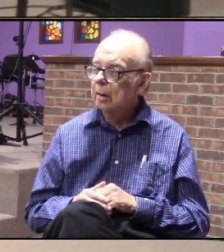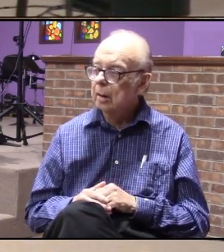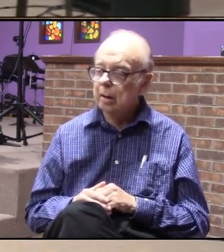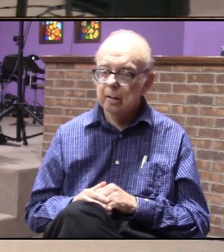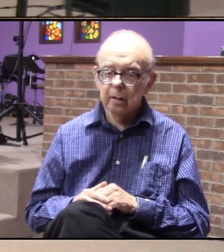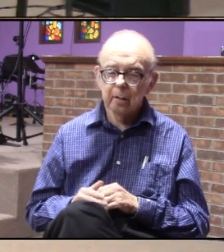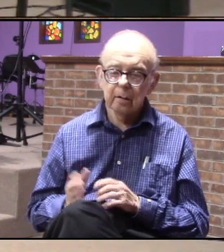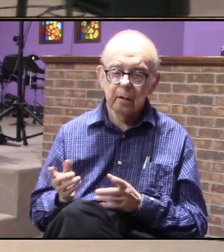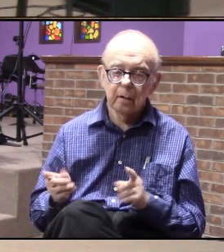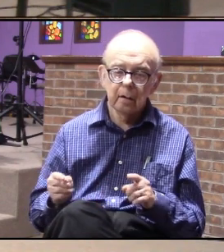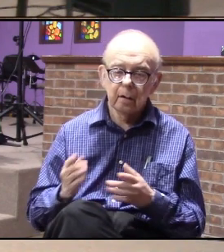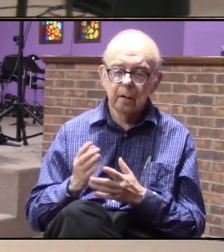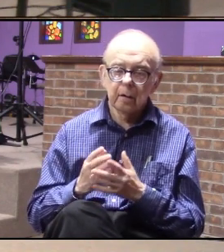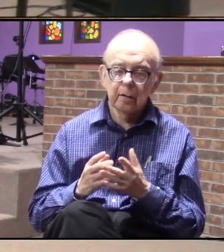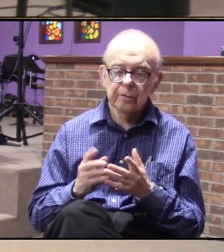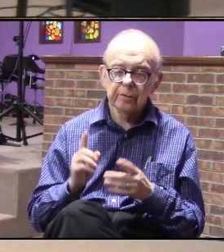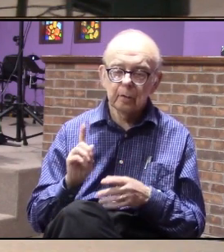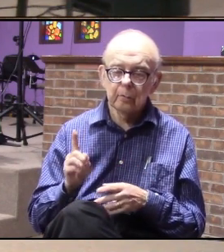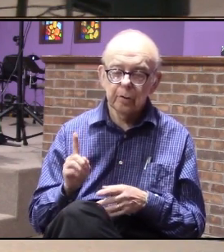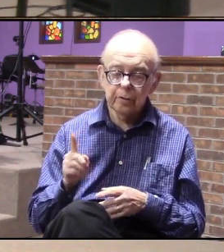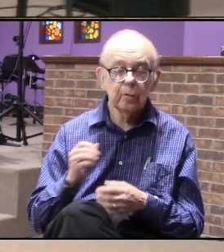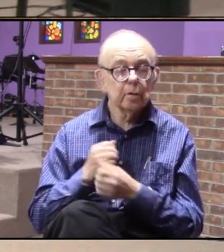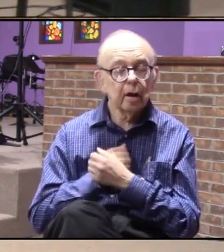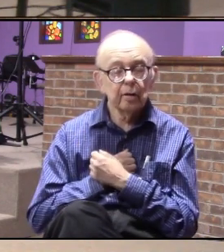when someone that you loved